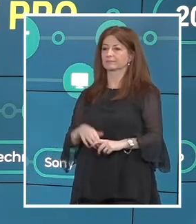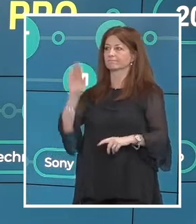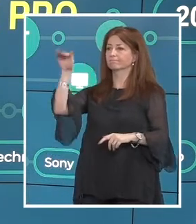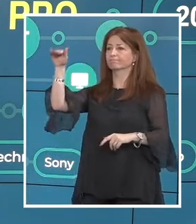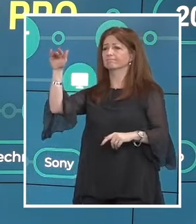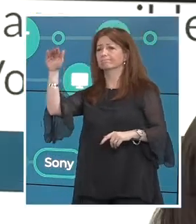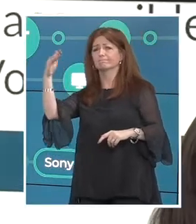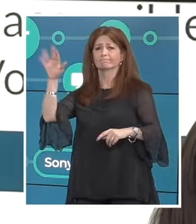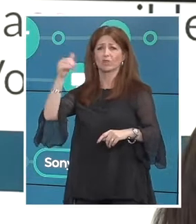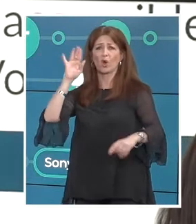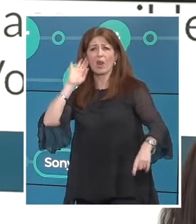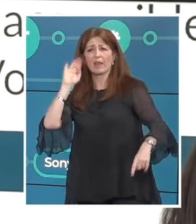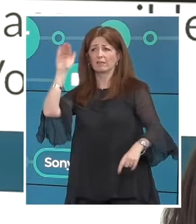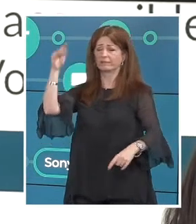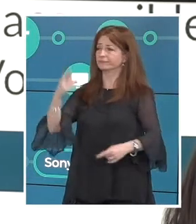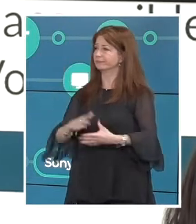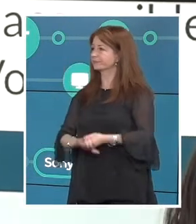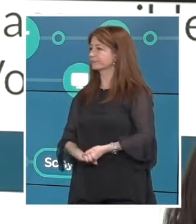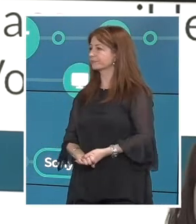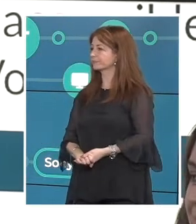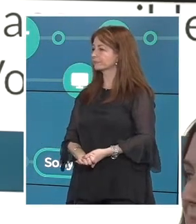that. Good start.